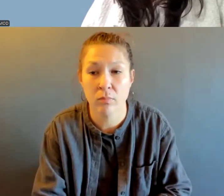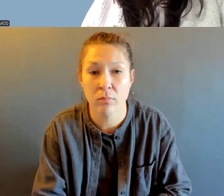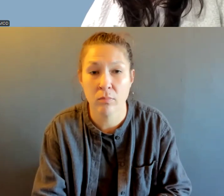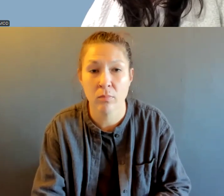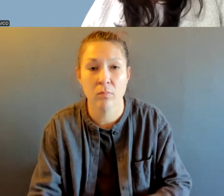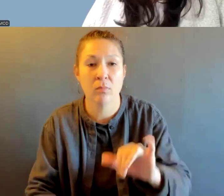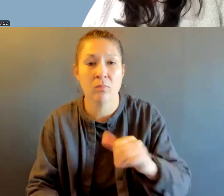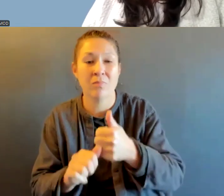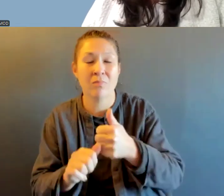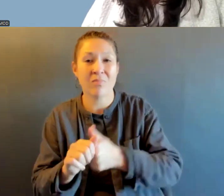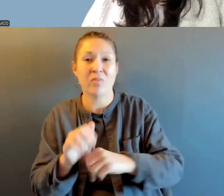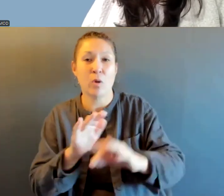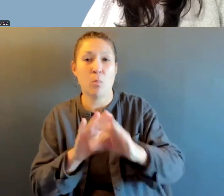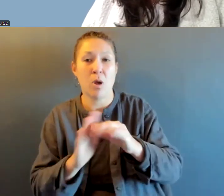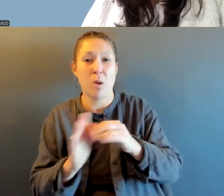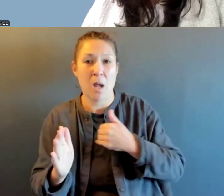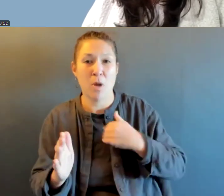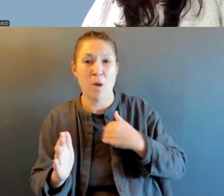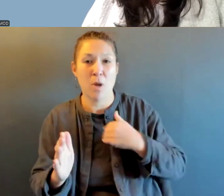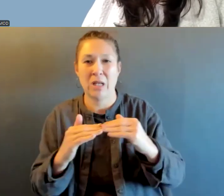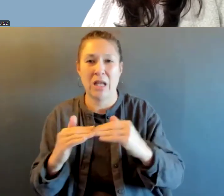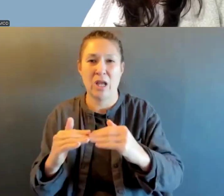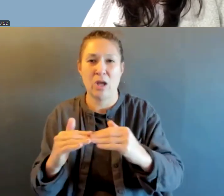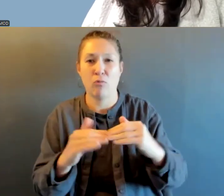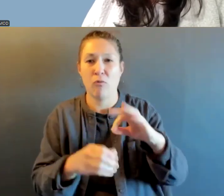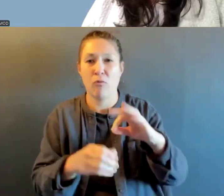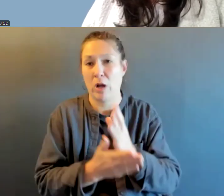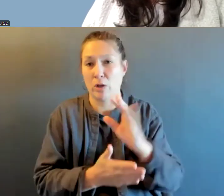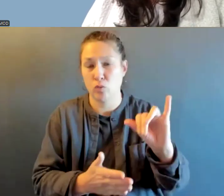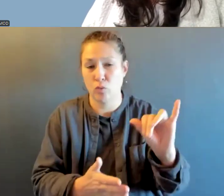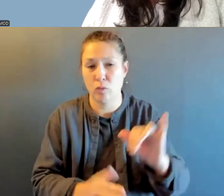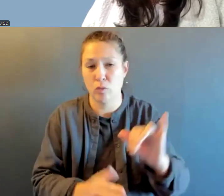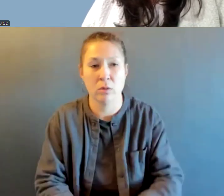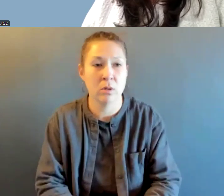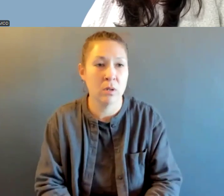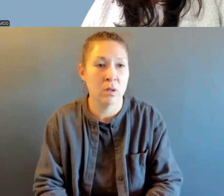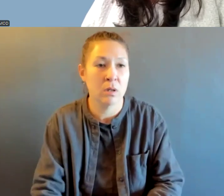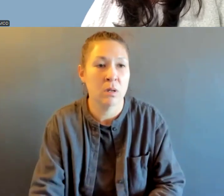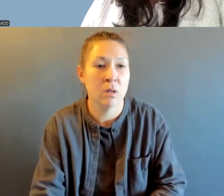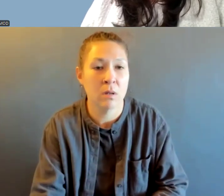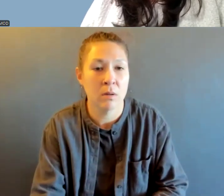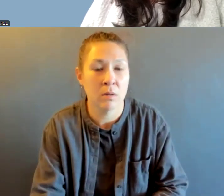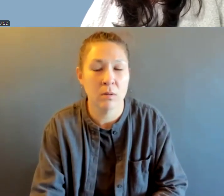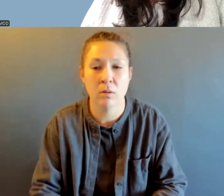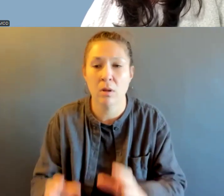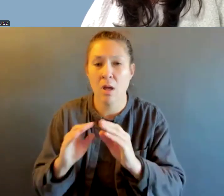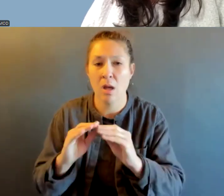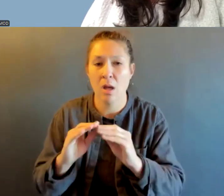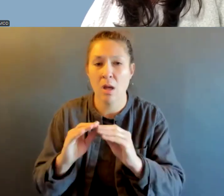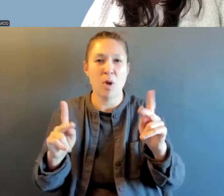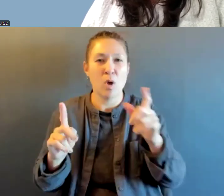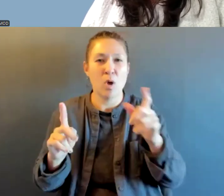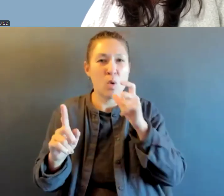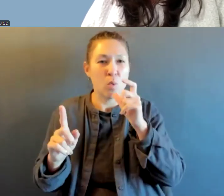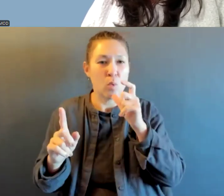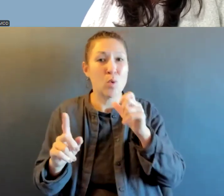equal voting rights. So, you know, obviously people who might be your liaison or other non-appointed members will not